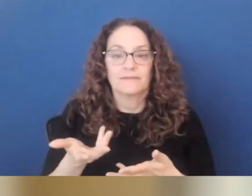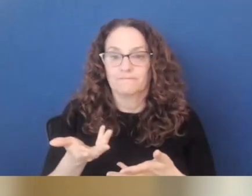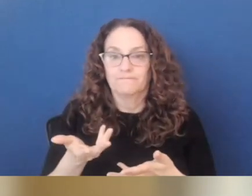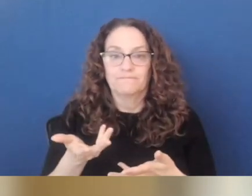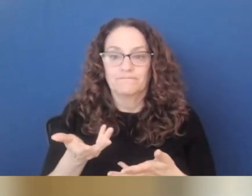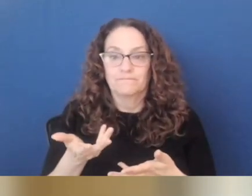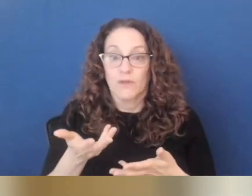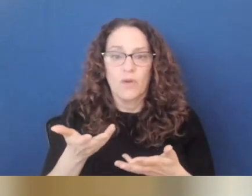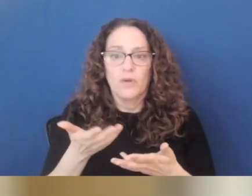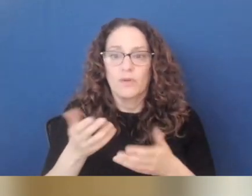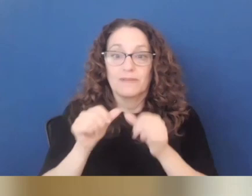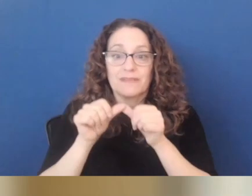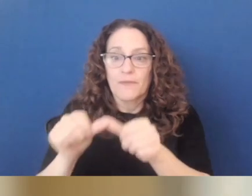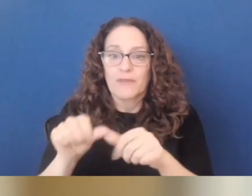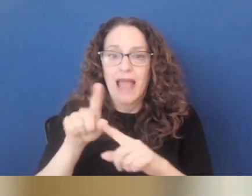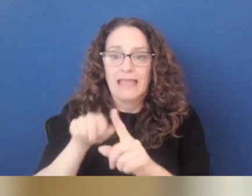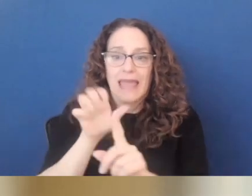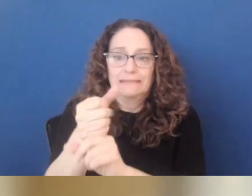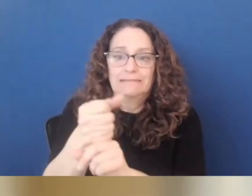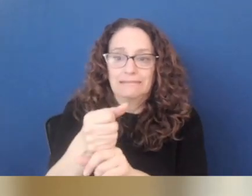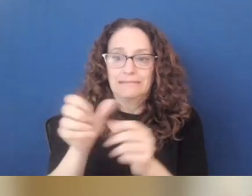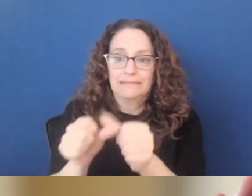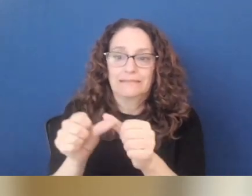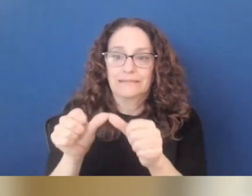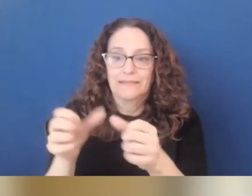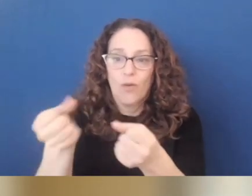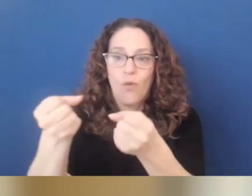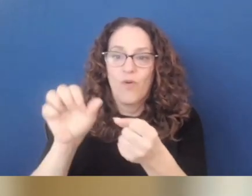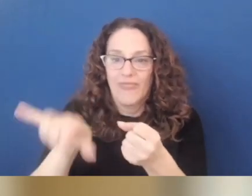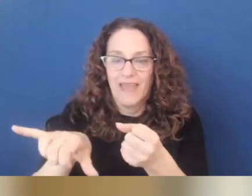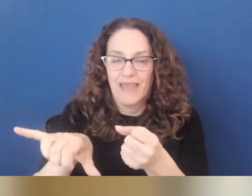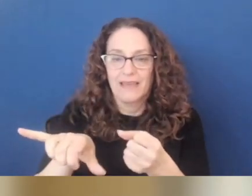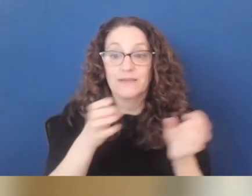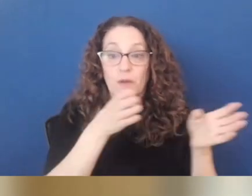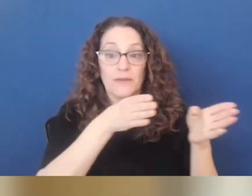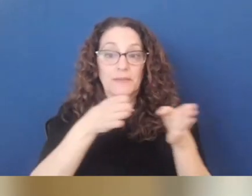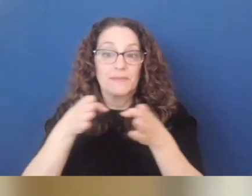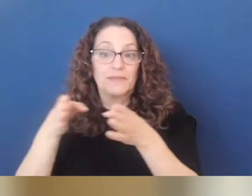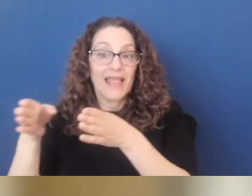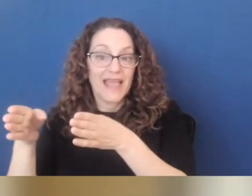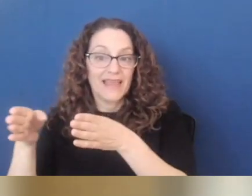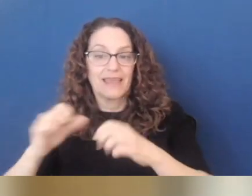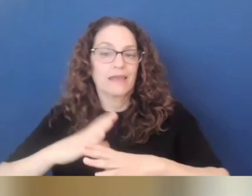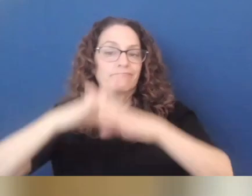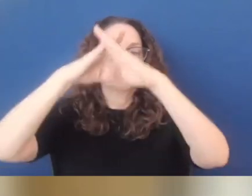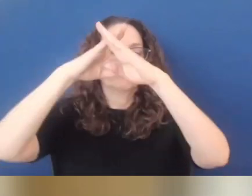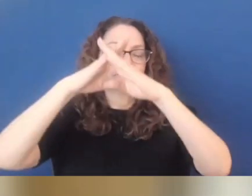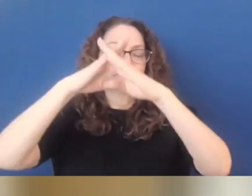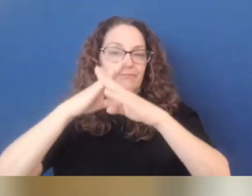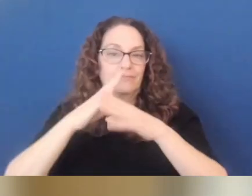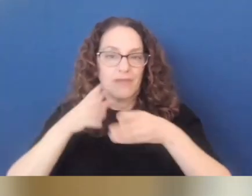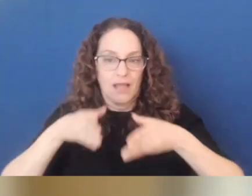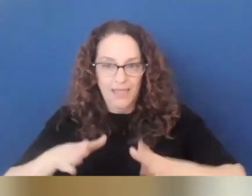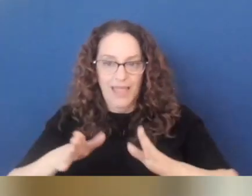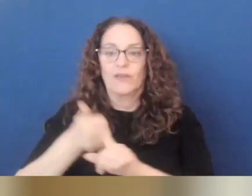that they're impermanent. So the planning prevents us from seeing impermanence and not